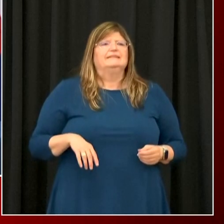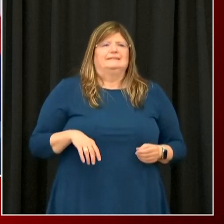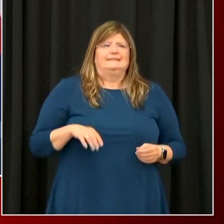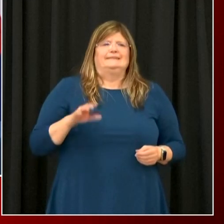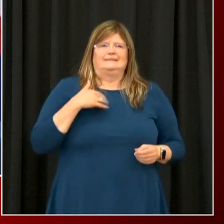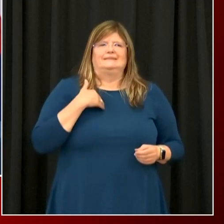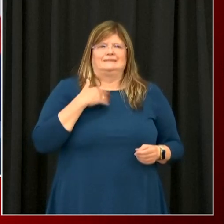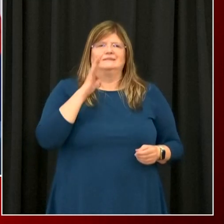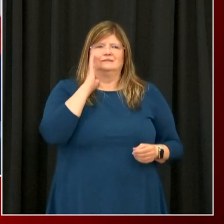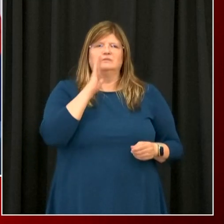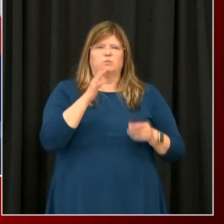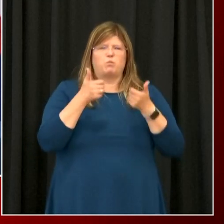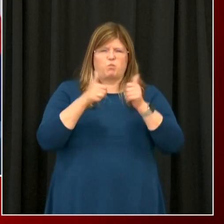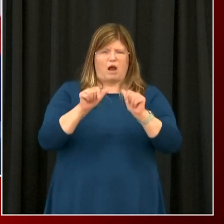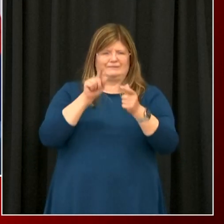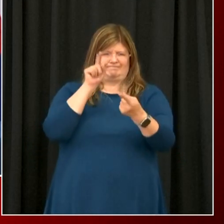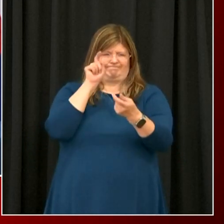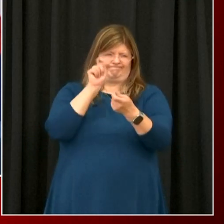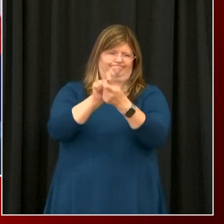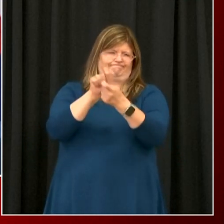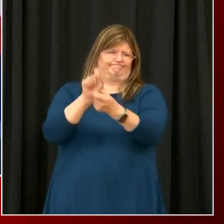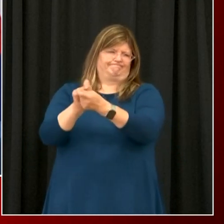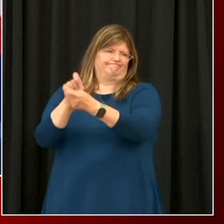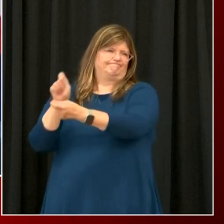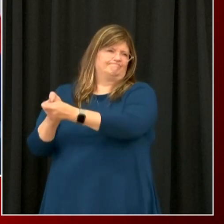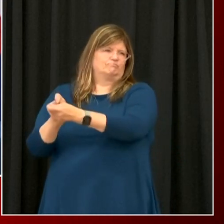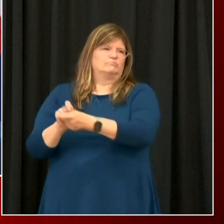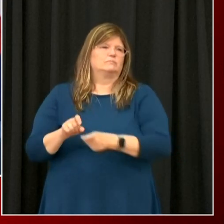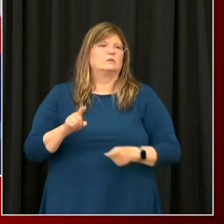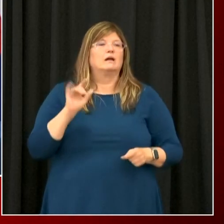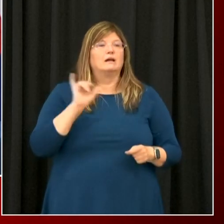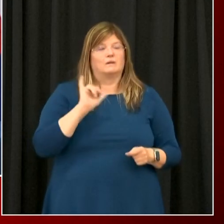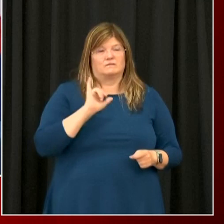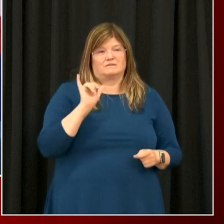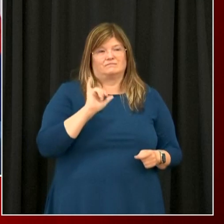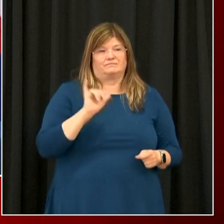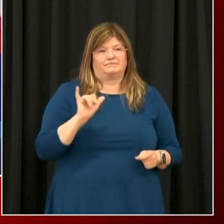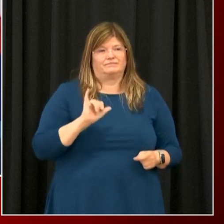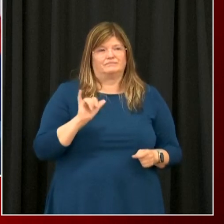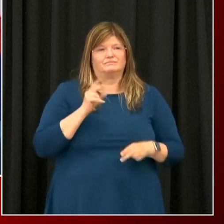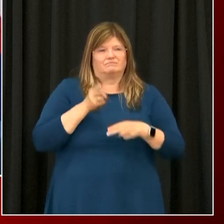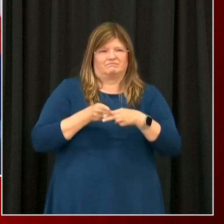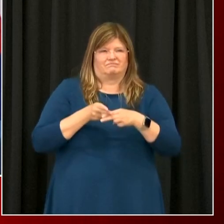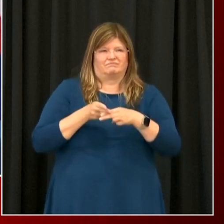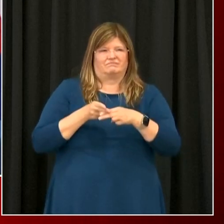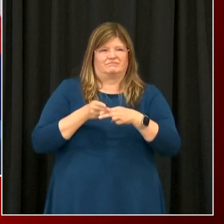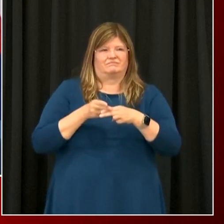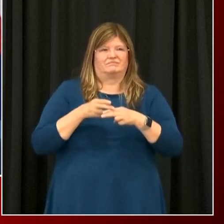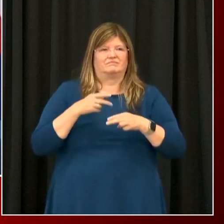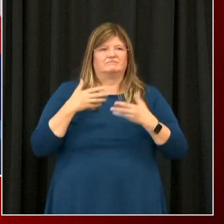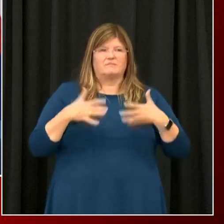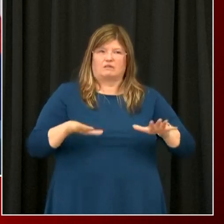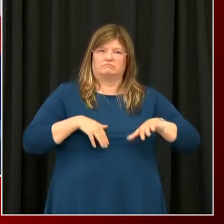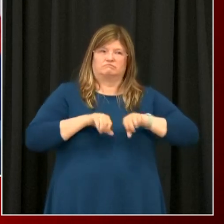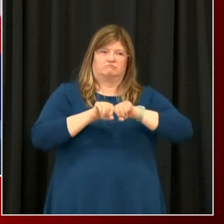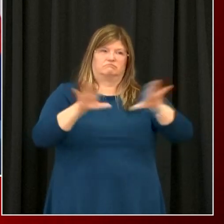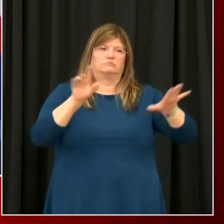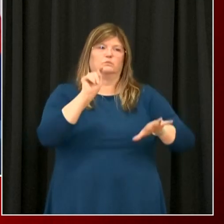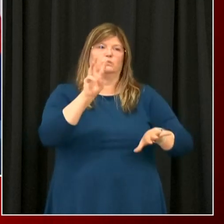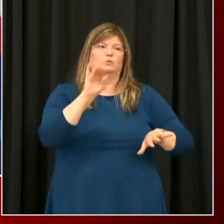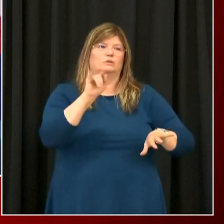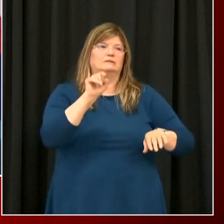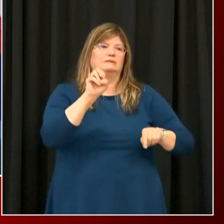as possible, but I also want to call attention to a tweet I sent out to Senator Lee.